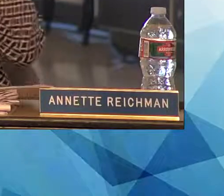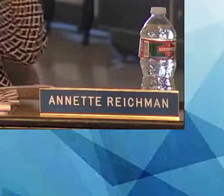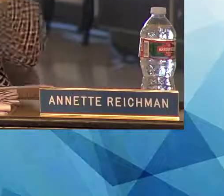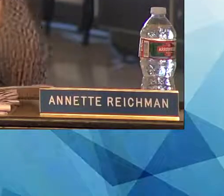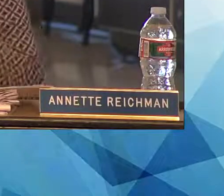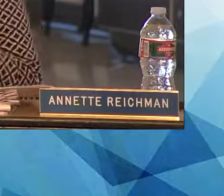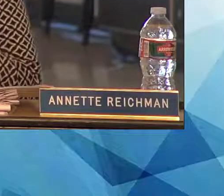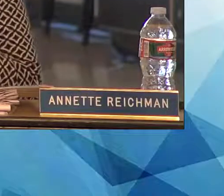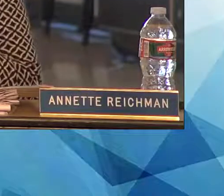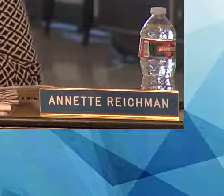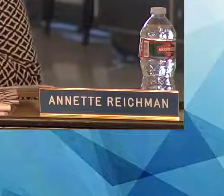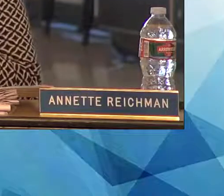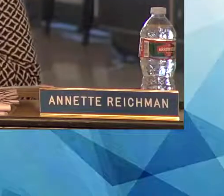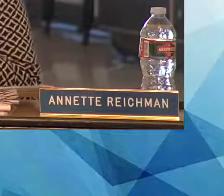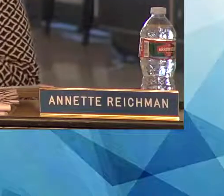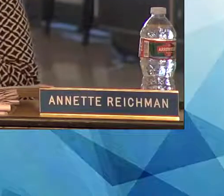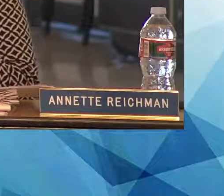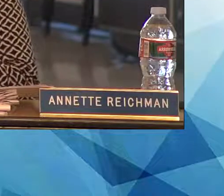welcome President